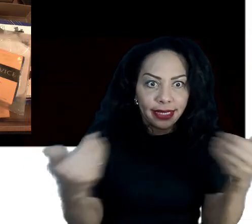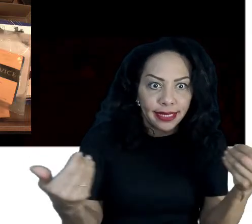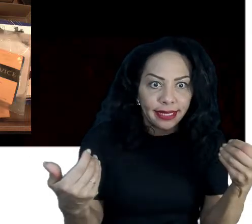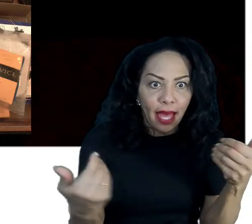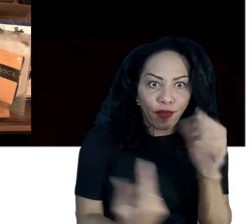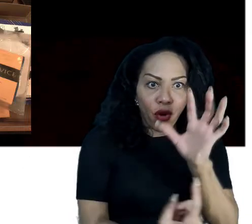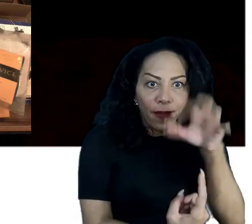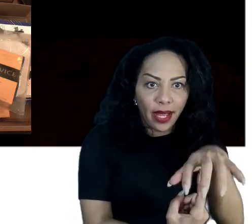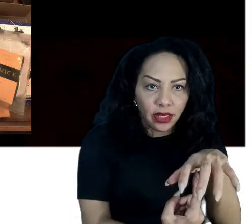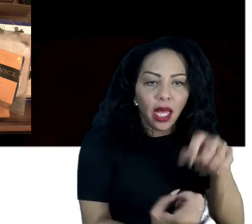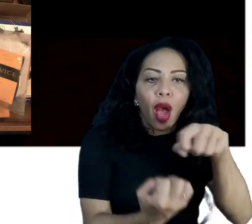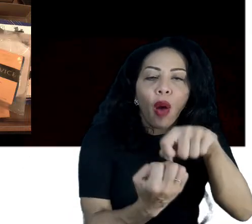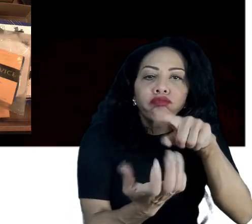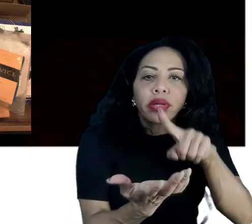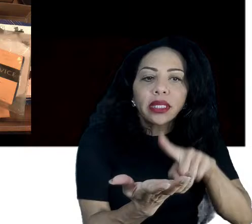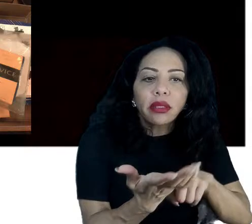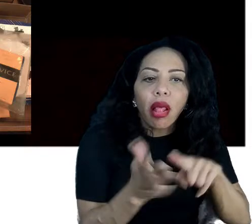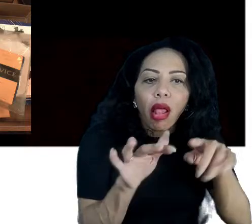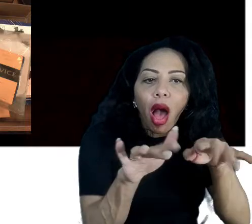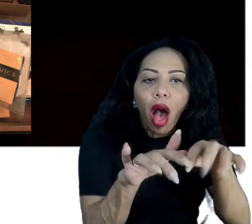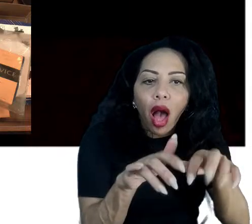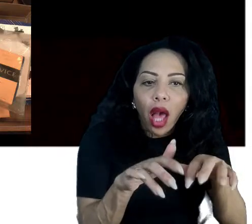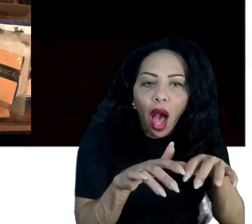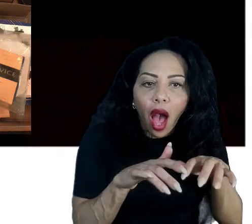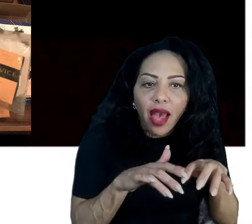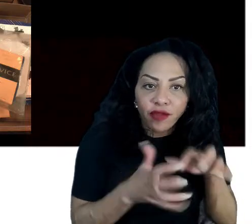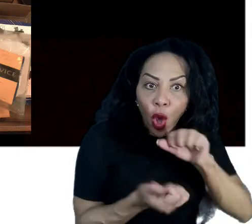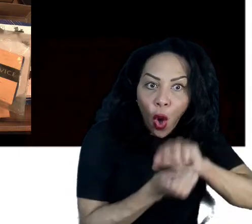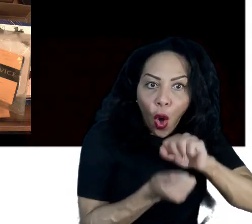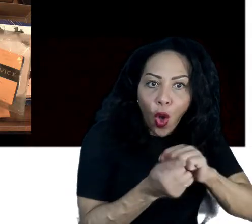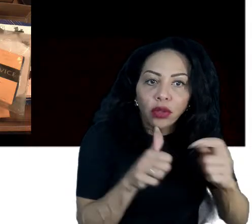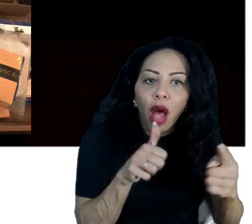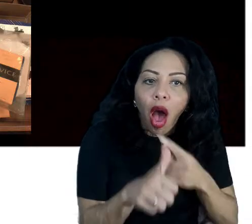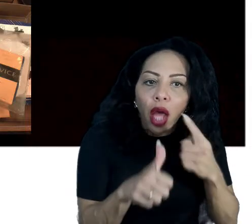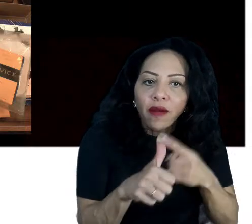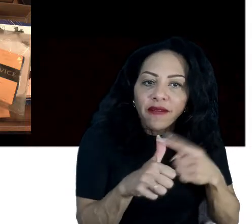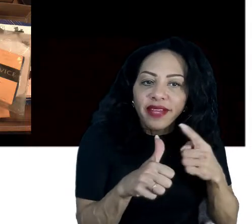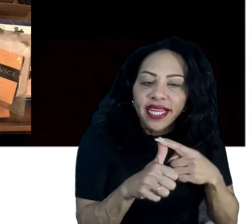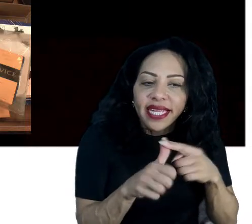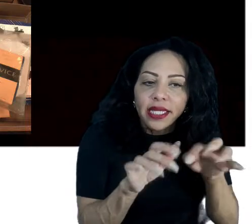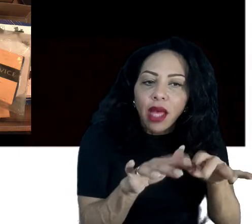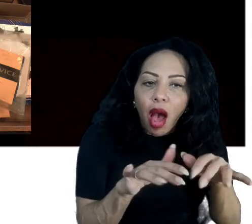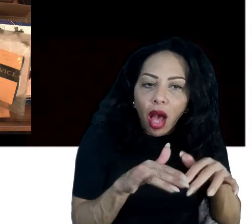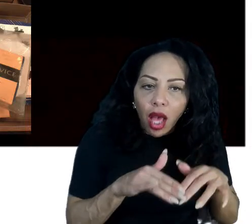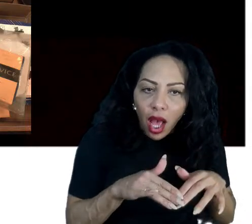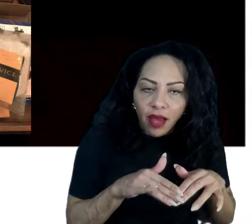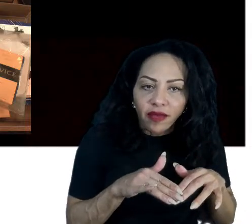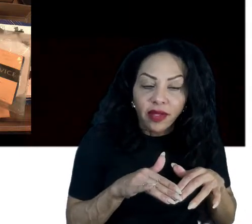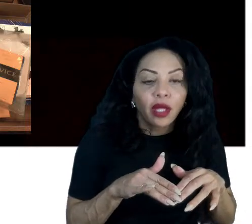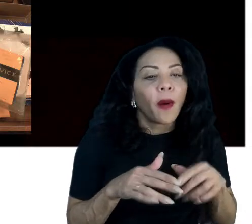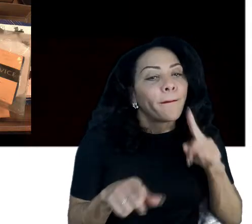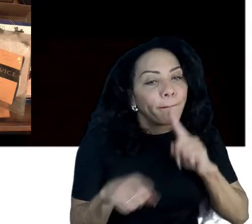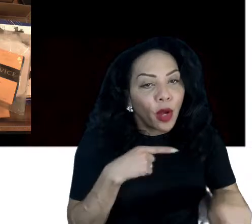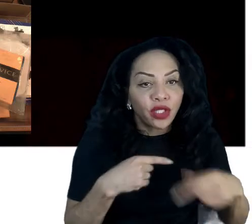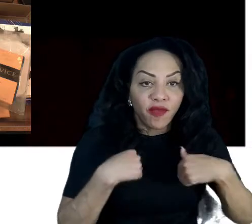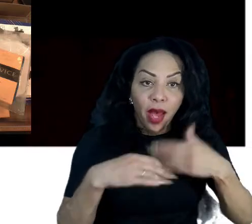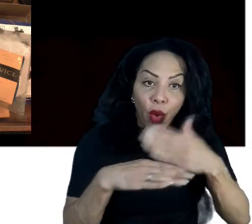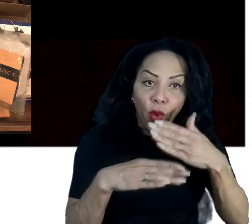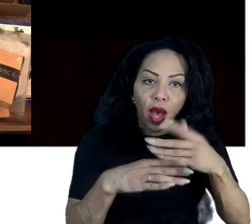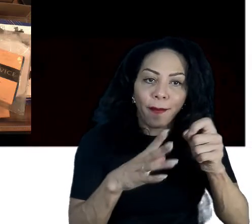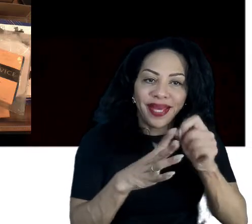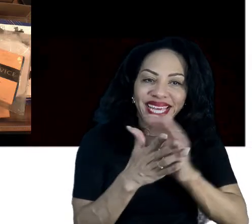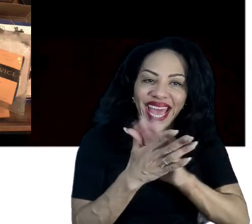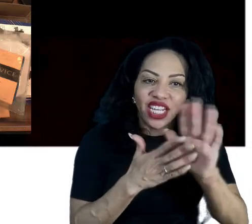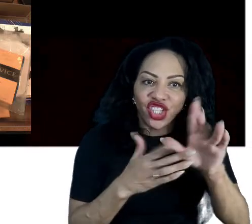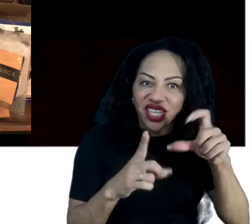institution, Bristol Archives. So the main focus of my PhD research has been paper-based archives, going up to the point